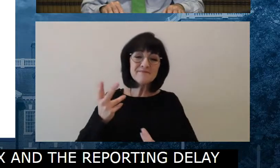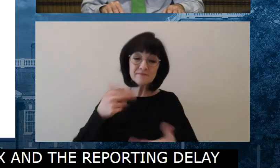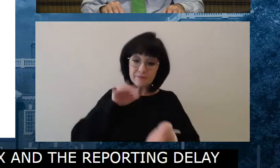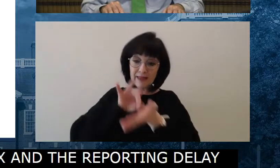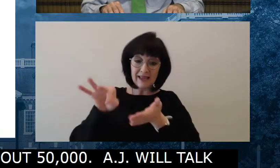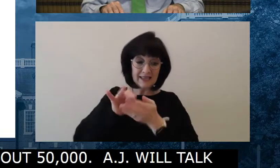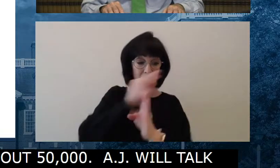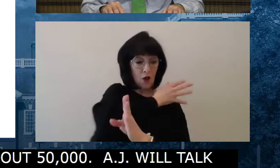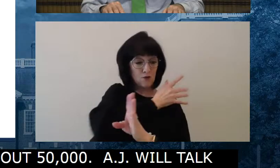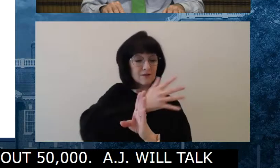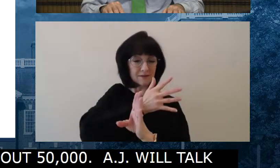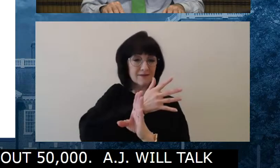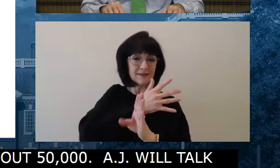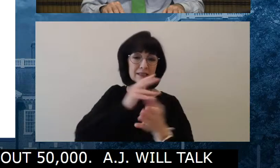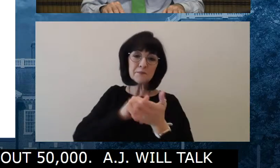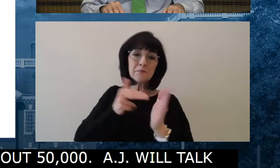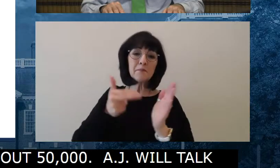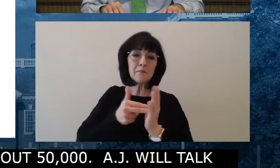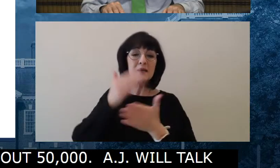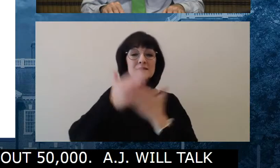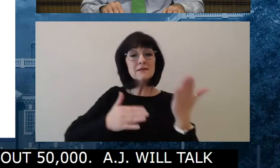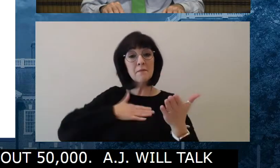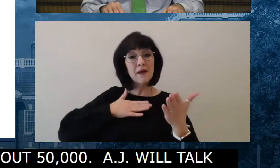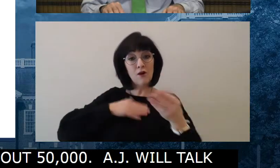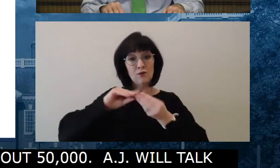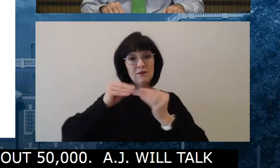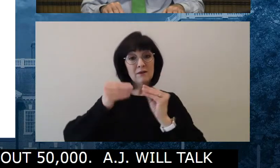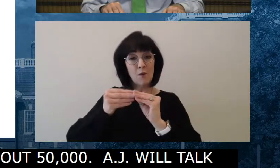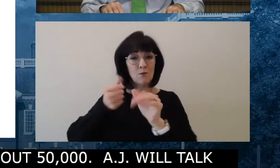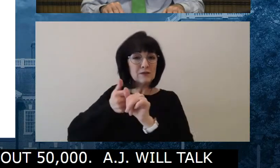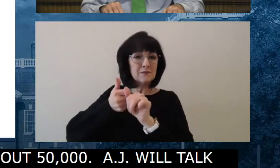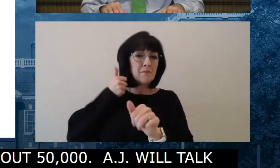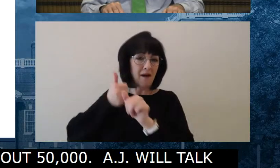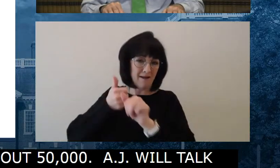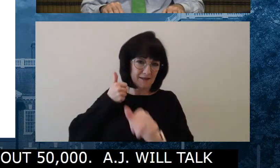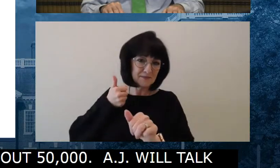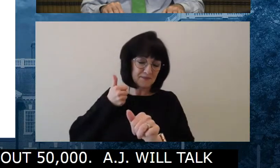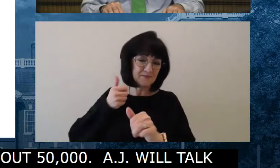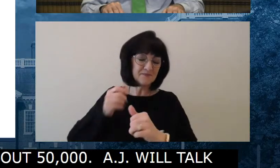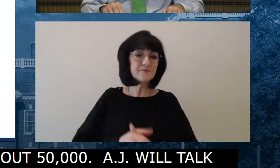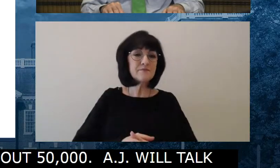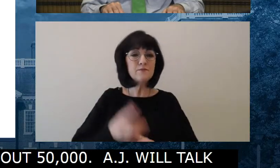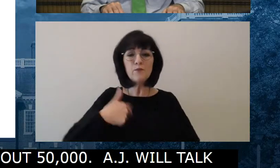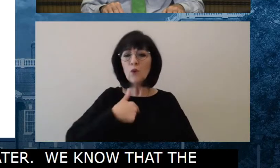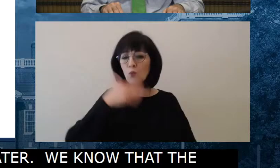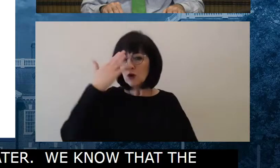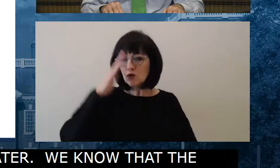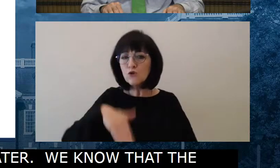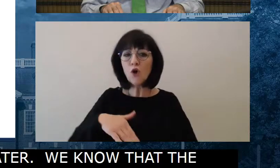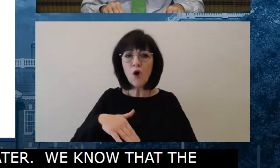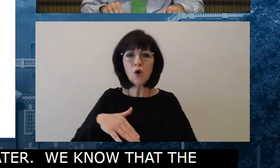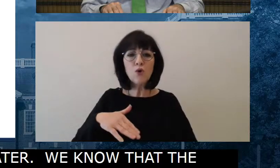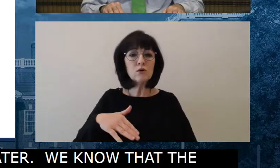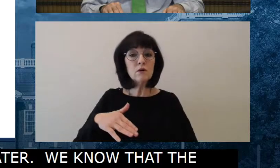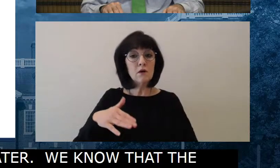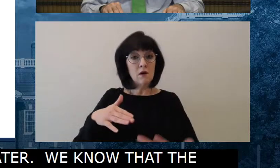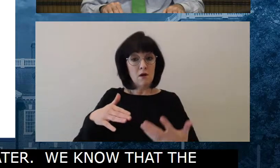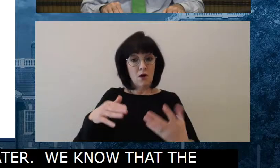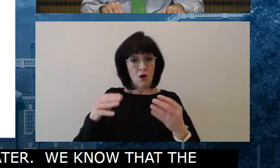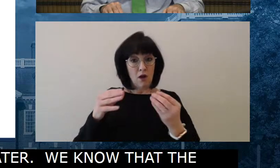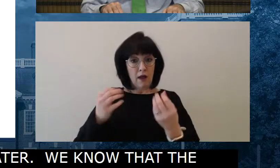know that the vaccination, the supply is increasing. We know that we will get an increased number